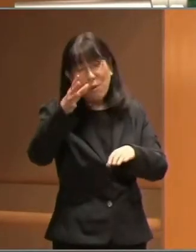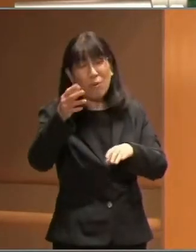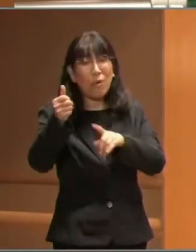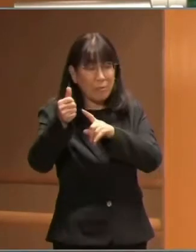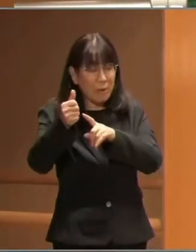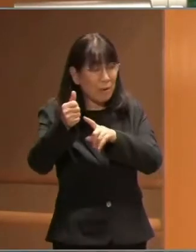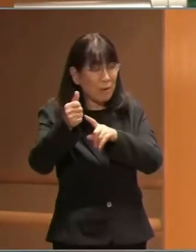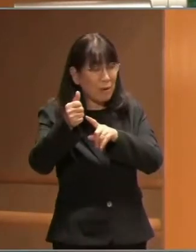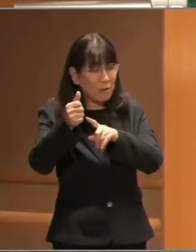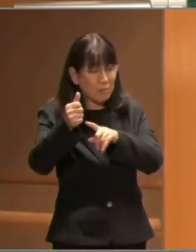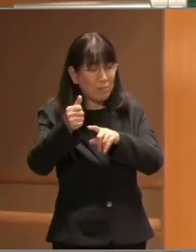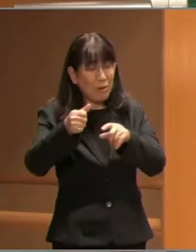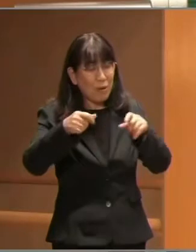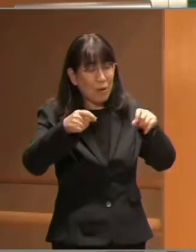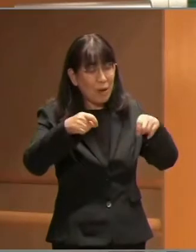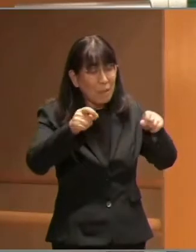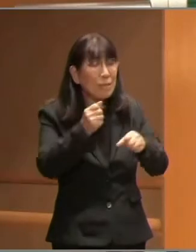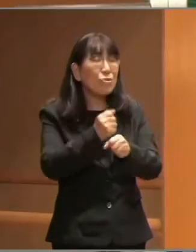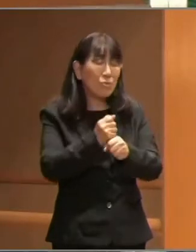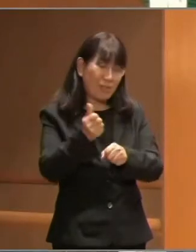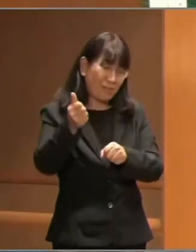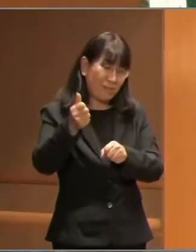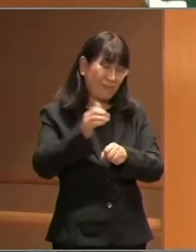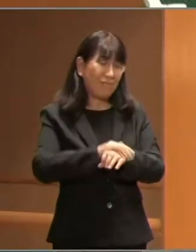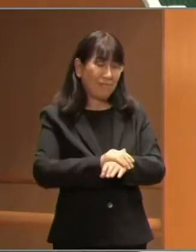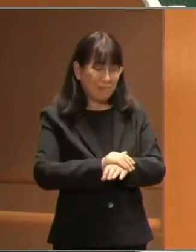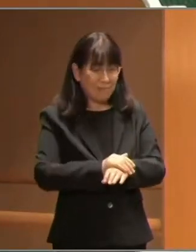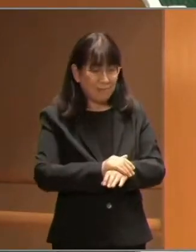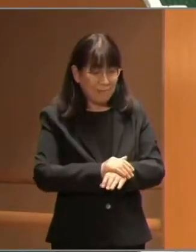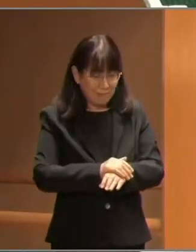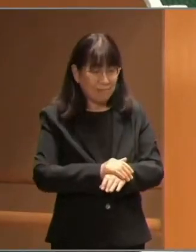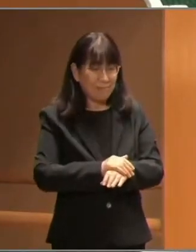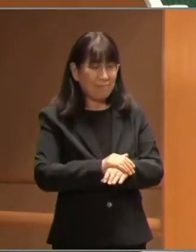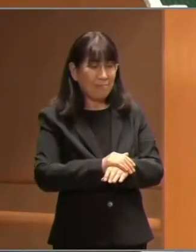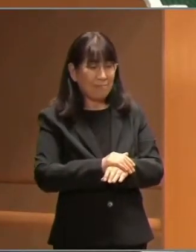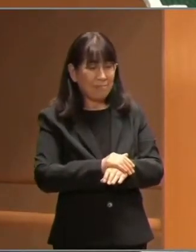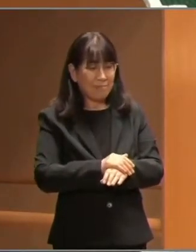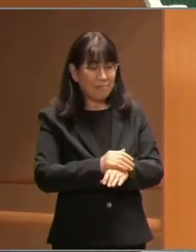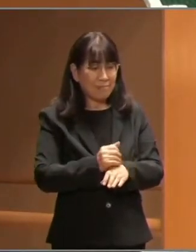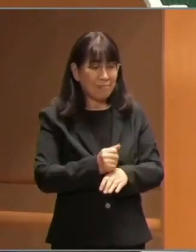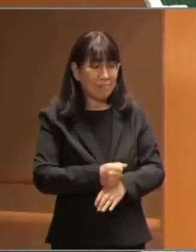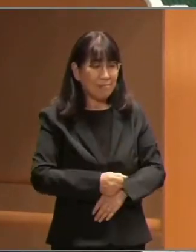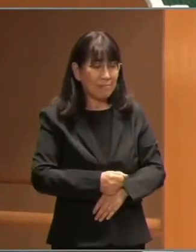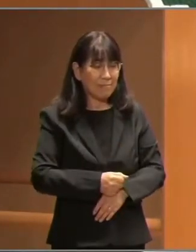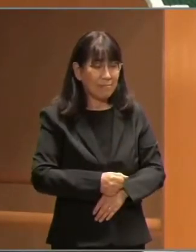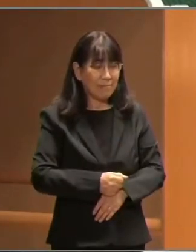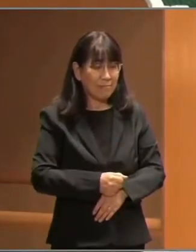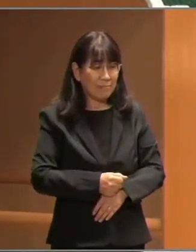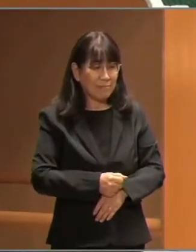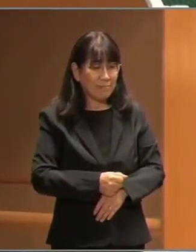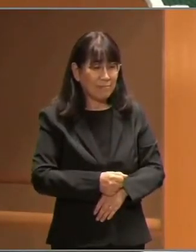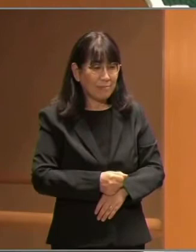maker, because he only made paper in the best season of